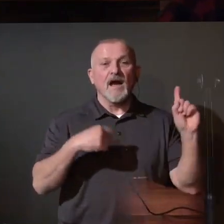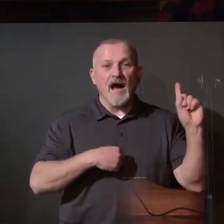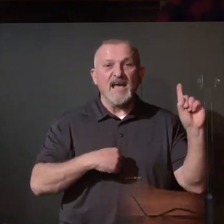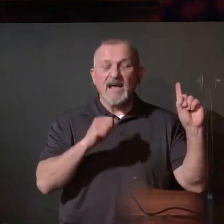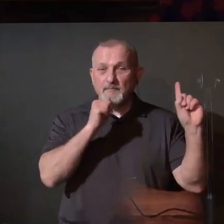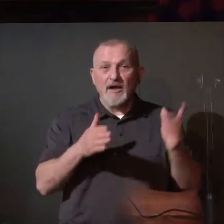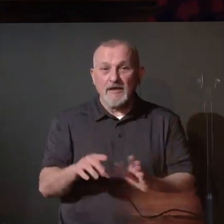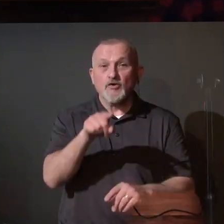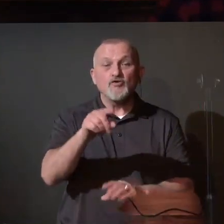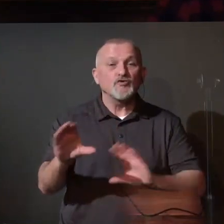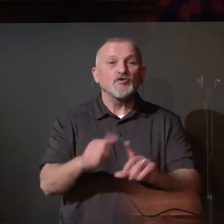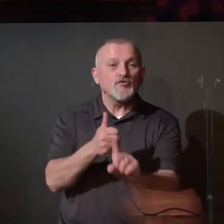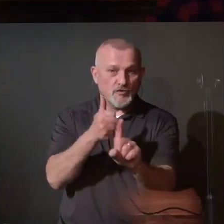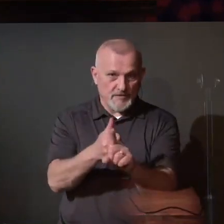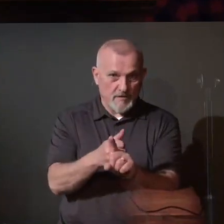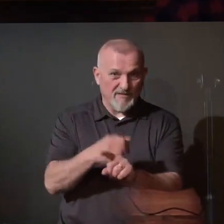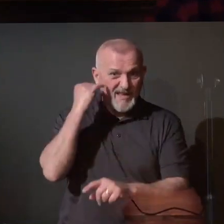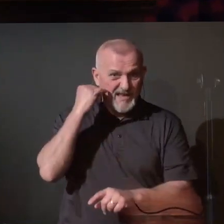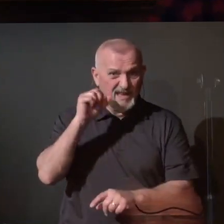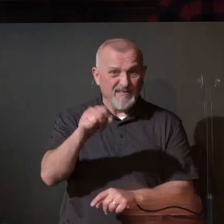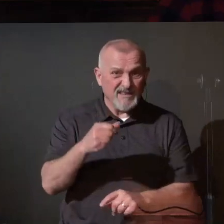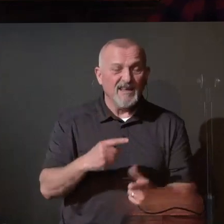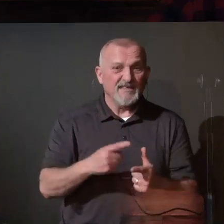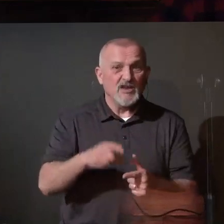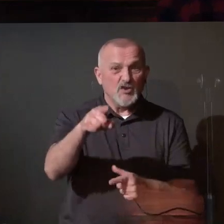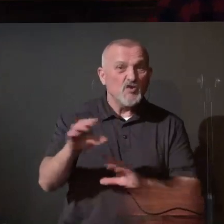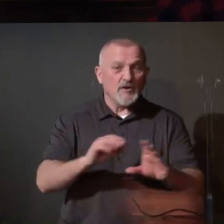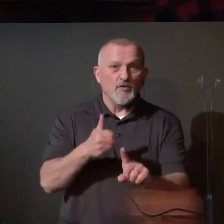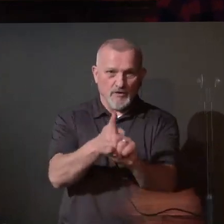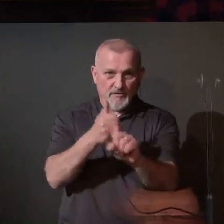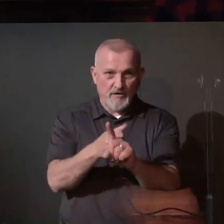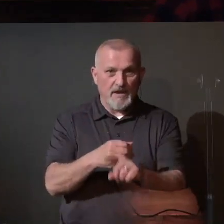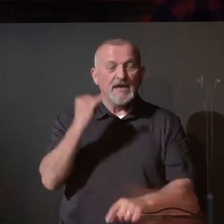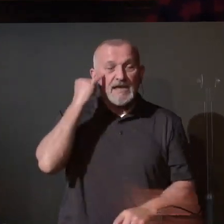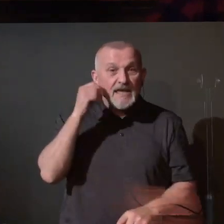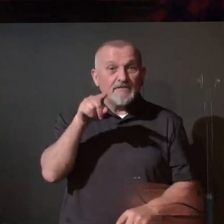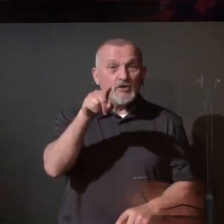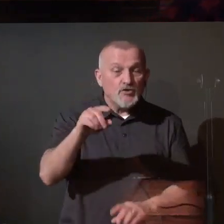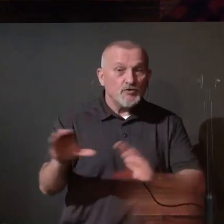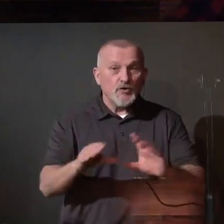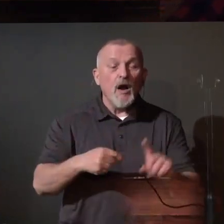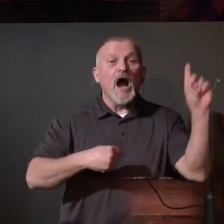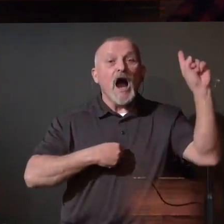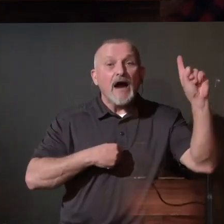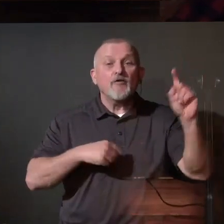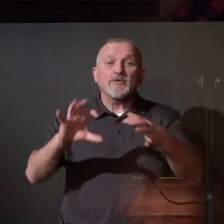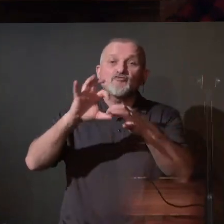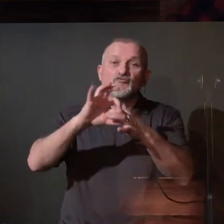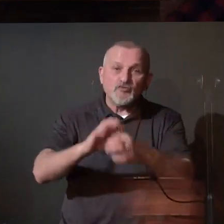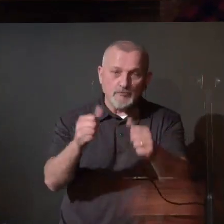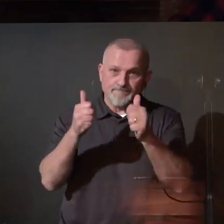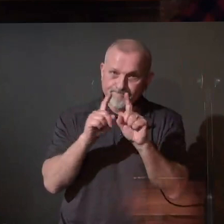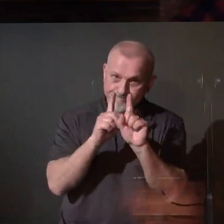own understanding. You're trusting in your own knowledge. You're trusting in your own ability. He says, if you will do this, I will be with you to the end of the